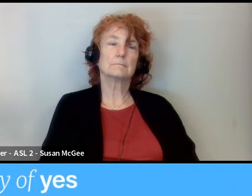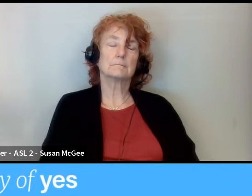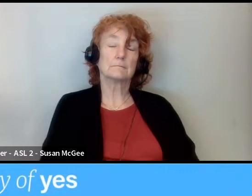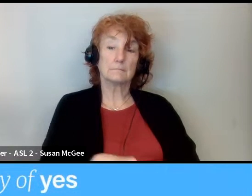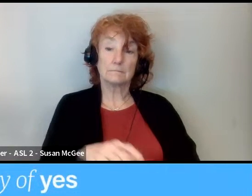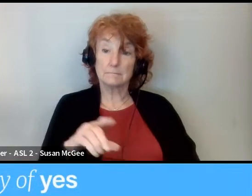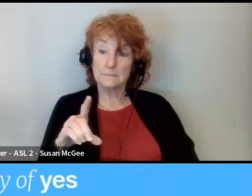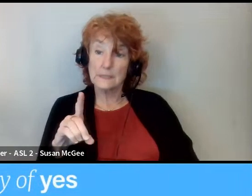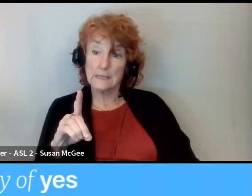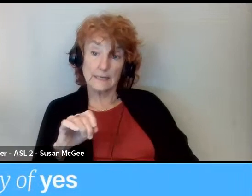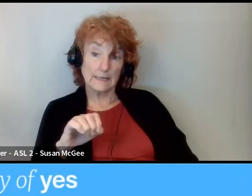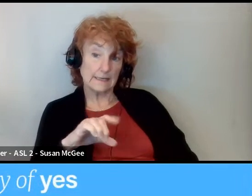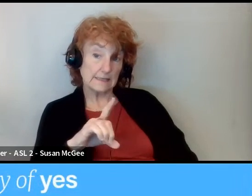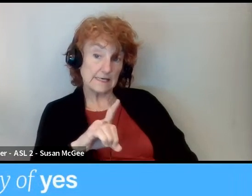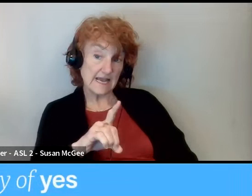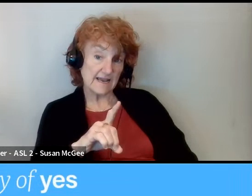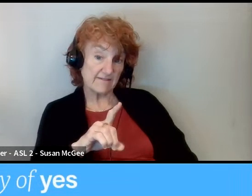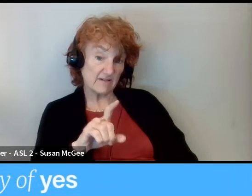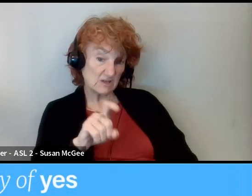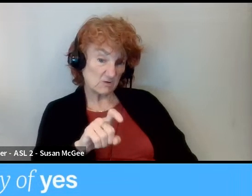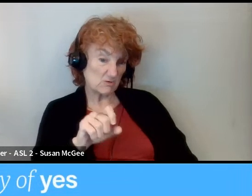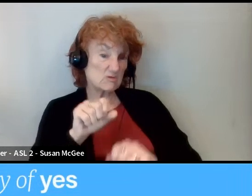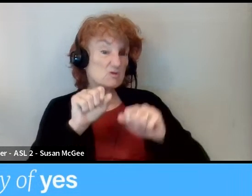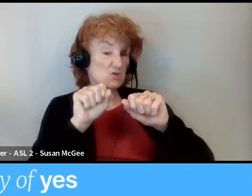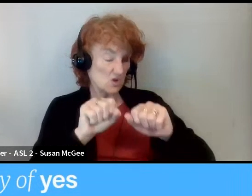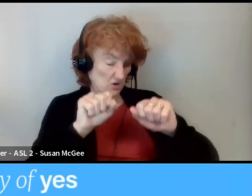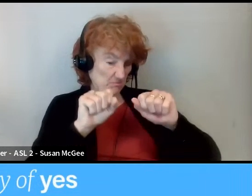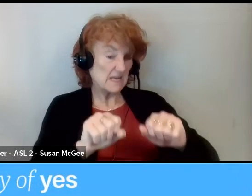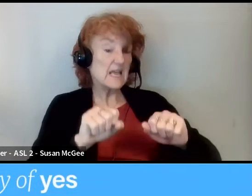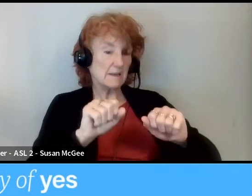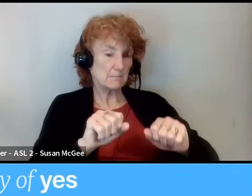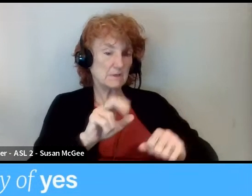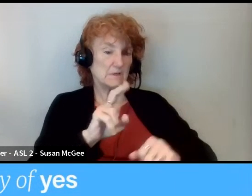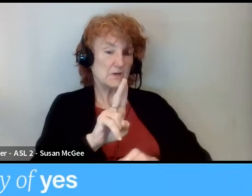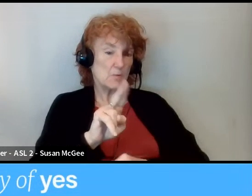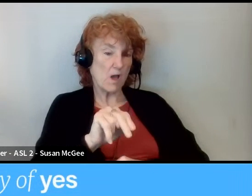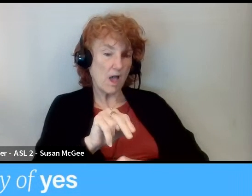David, you should be able to unmute yourself.